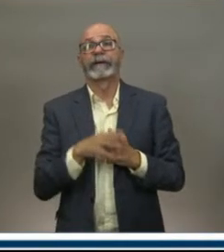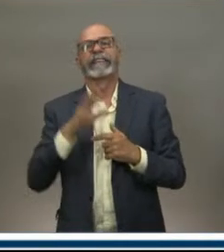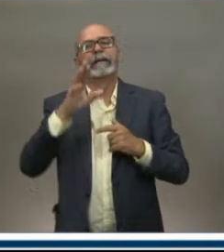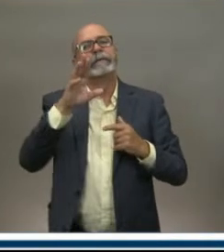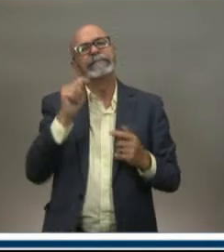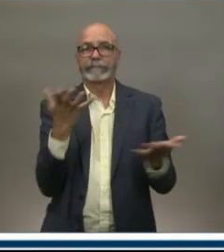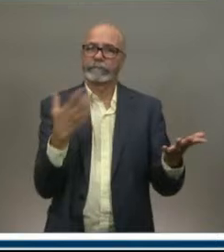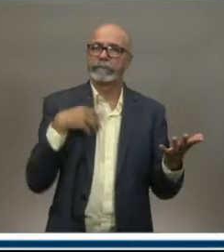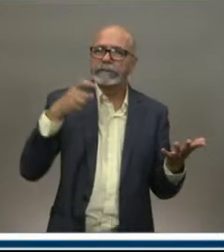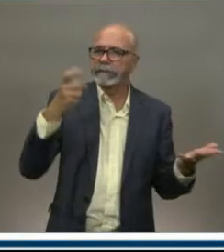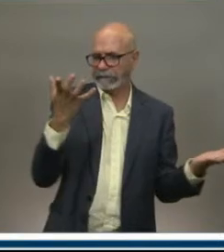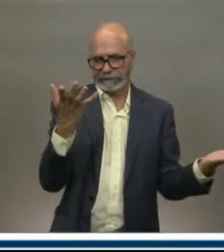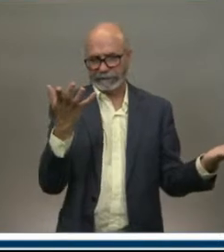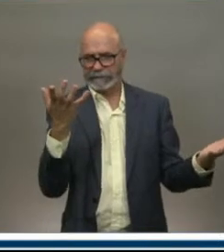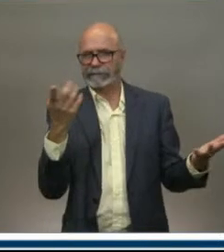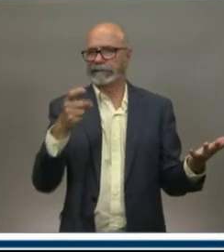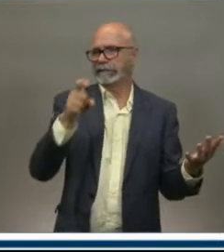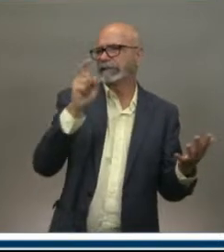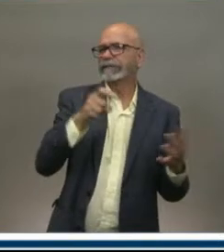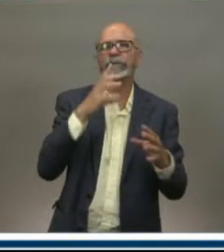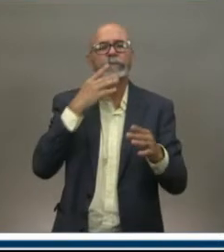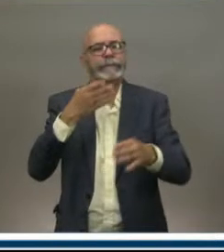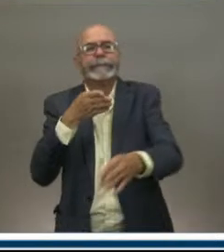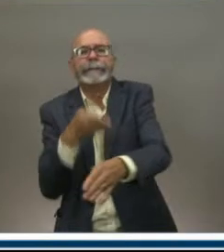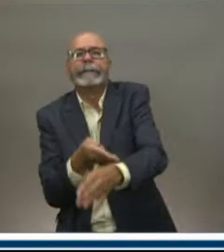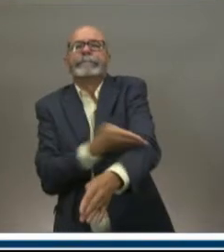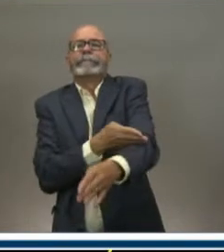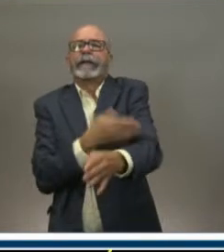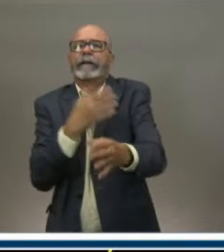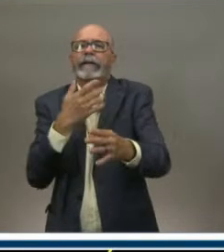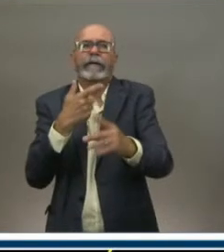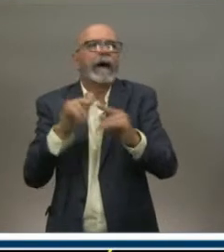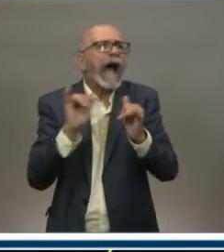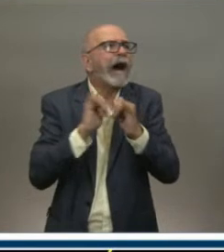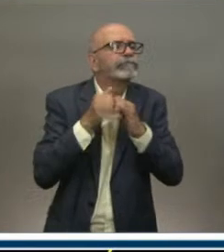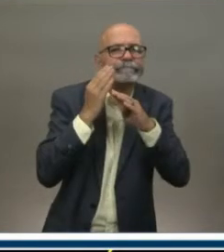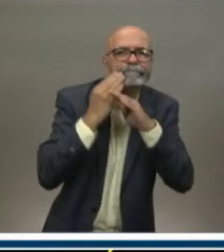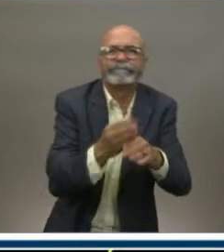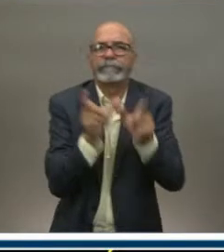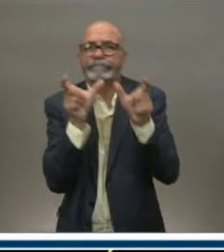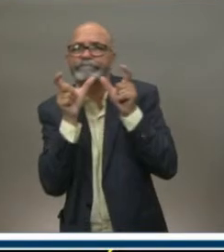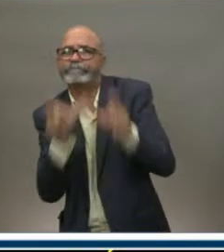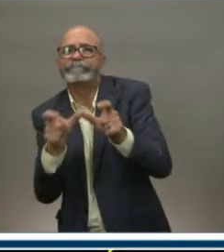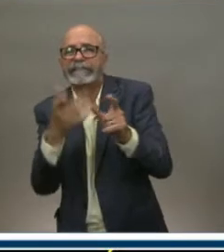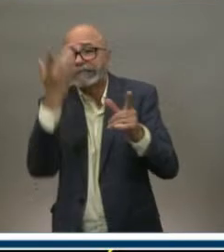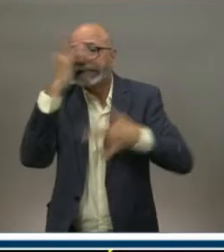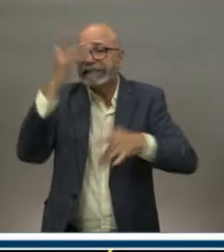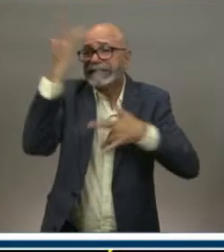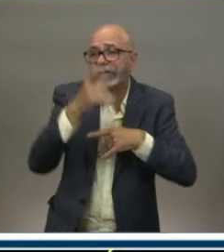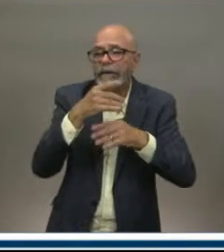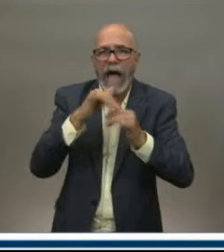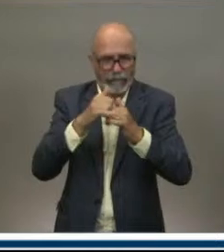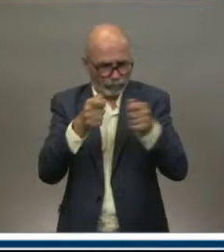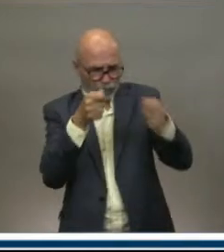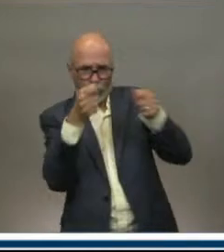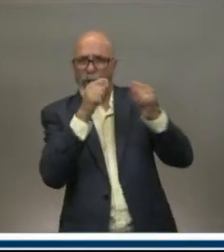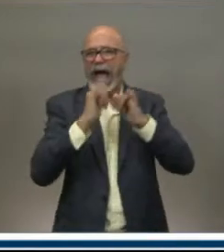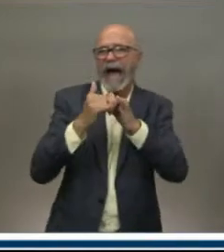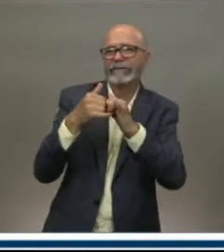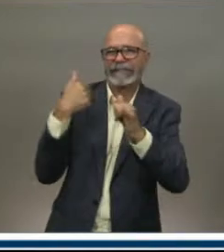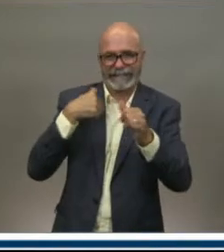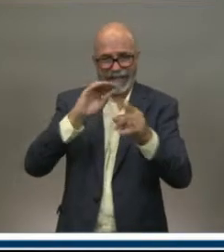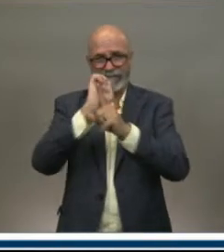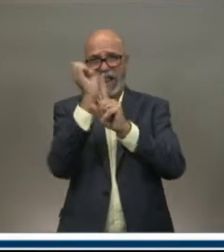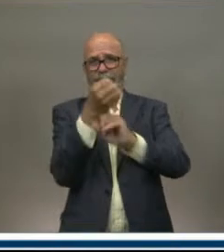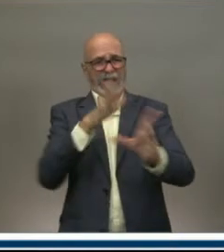to improve infection prevention controls, variables that can be managed within the environment that is